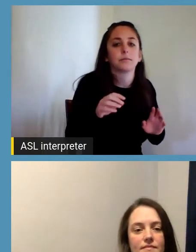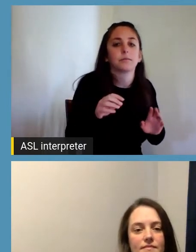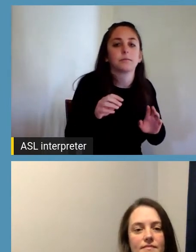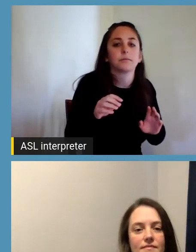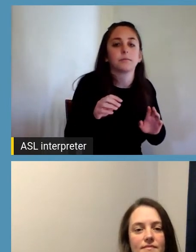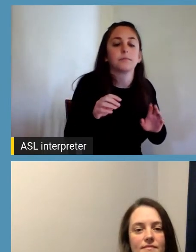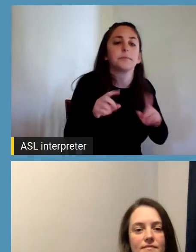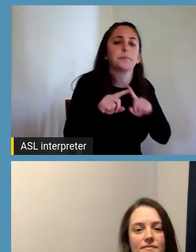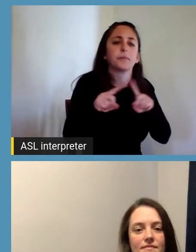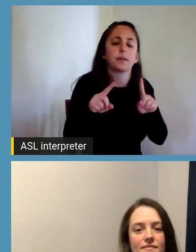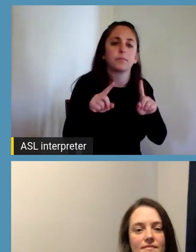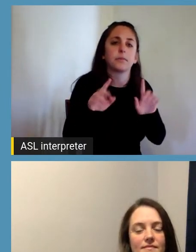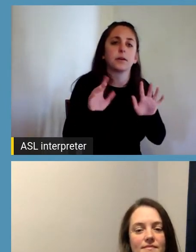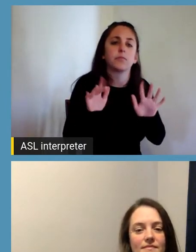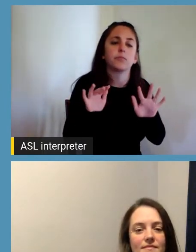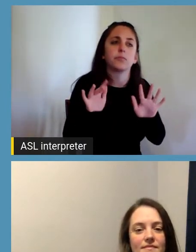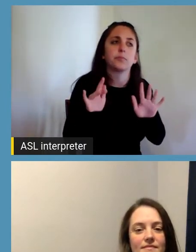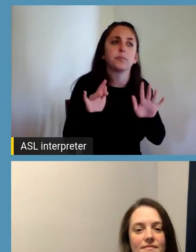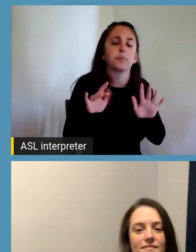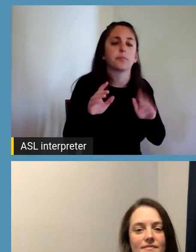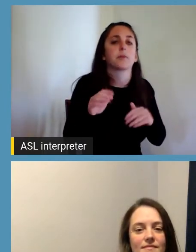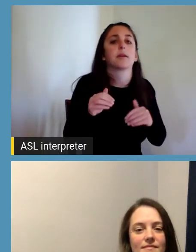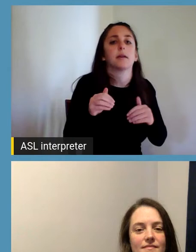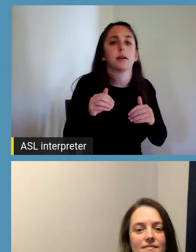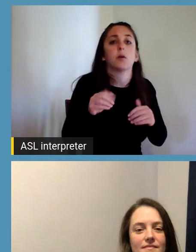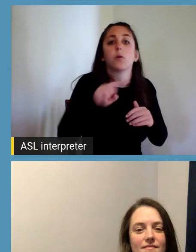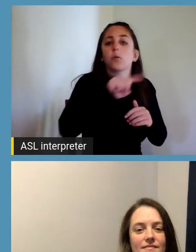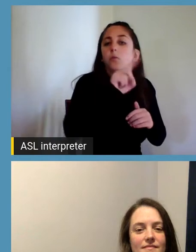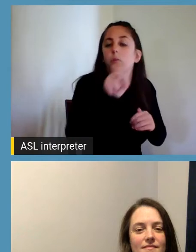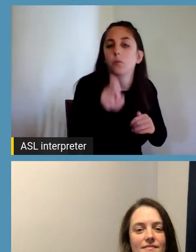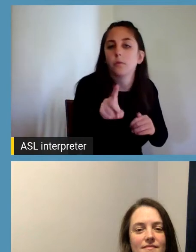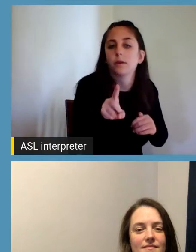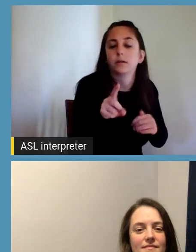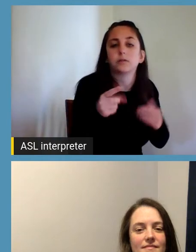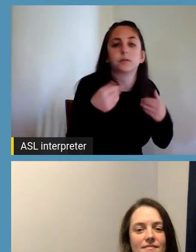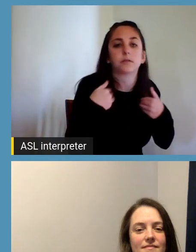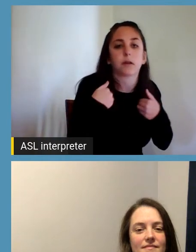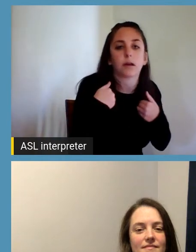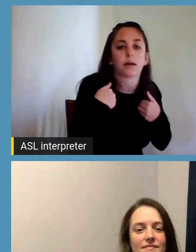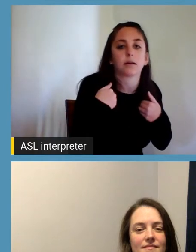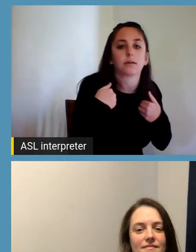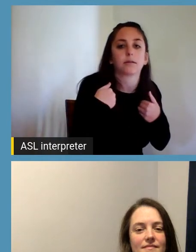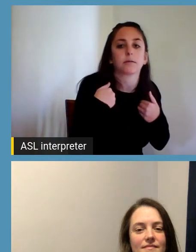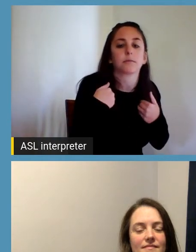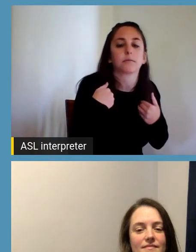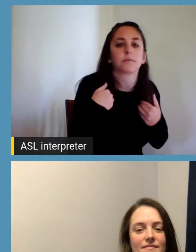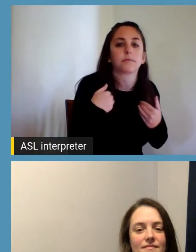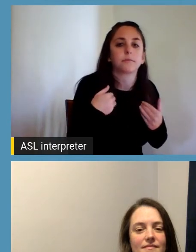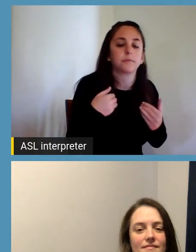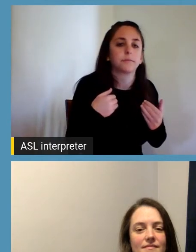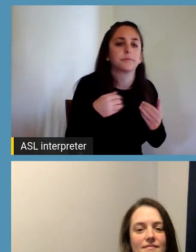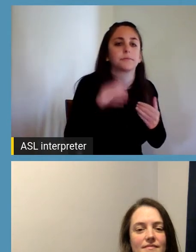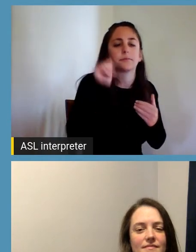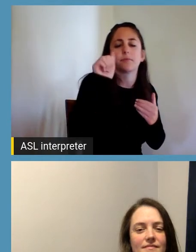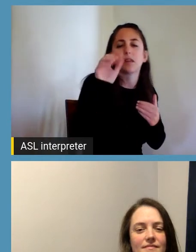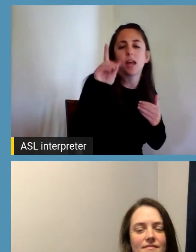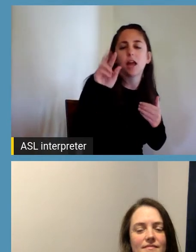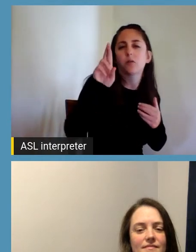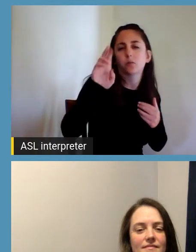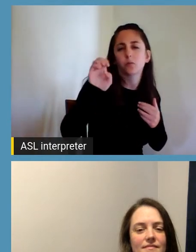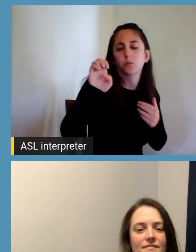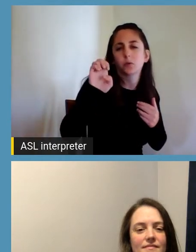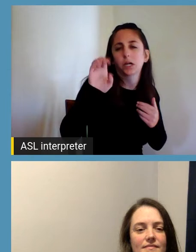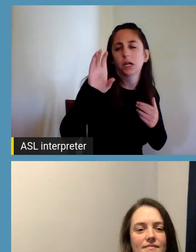do like a follow-up question of so that you it's called like ad recall,